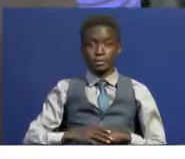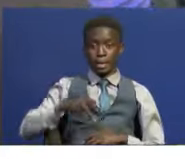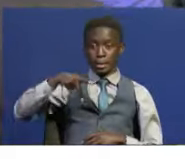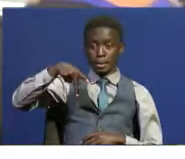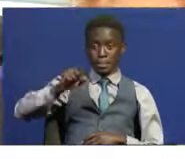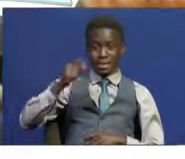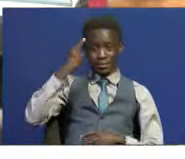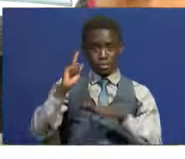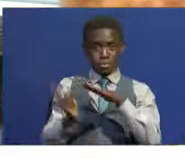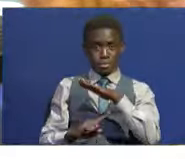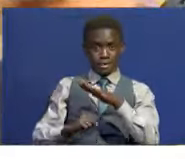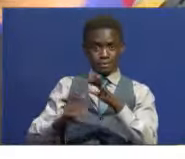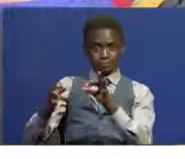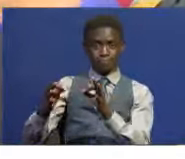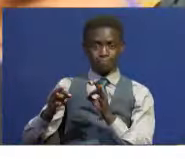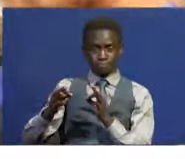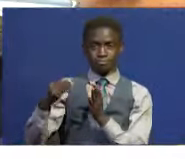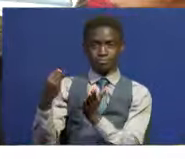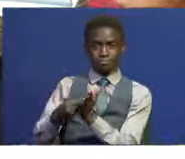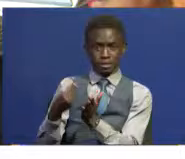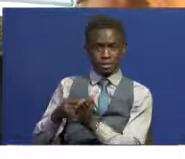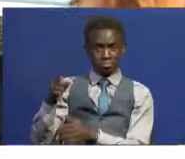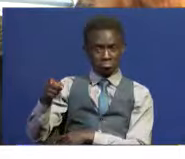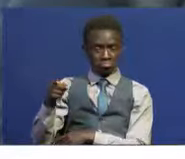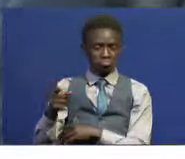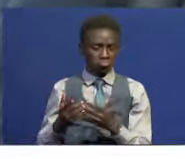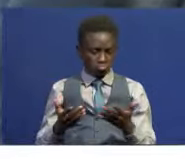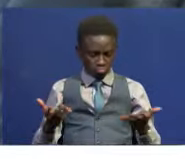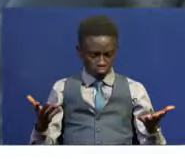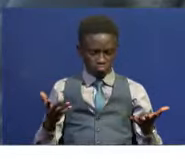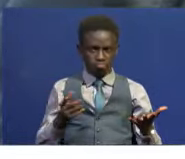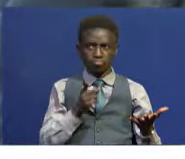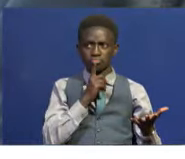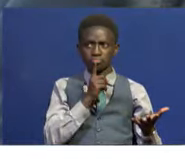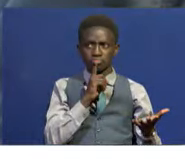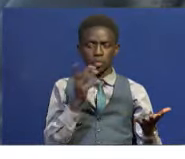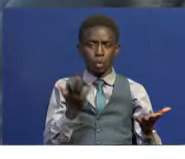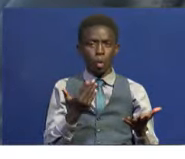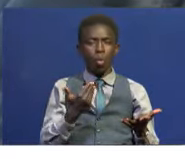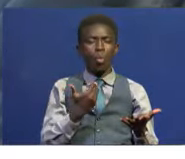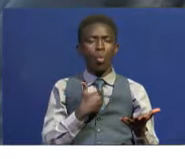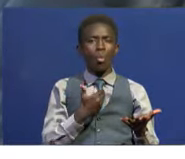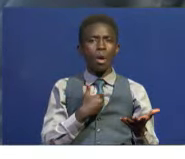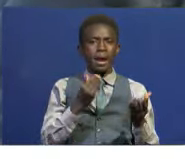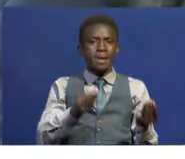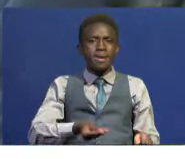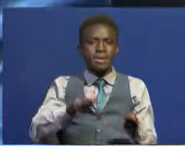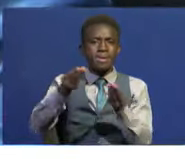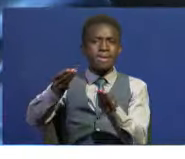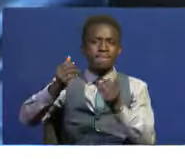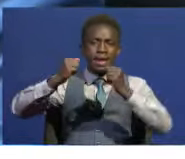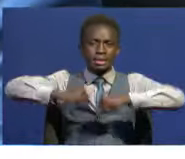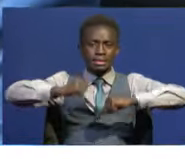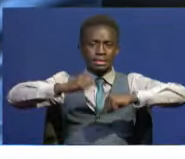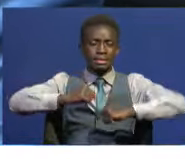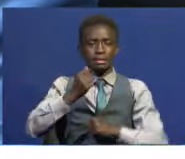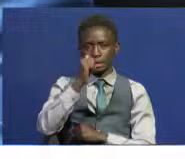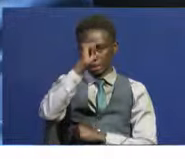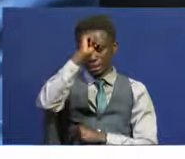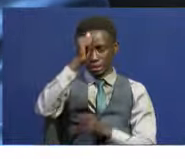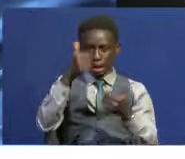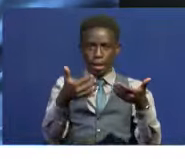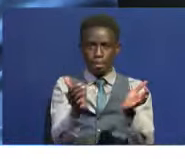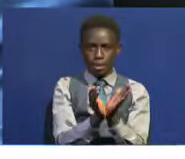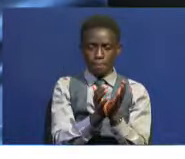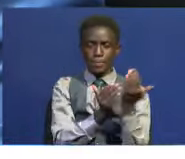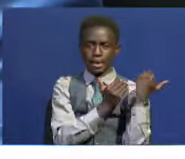remained tight-lipped over the deal set to see the national carrier in a 30-year deal with the Indian firm. And our response is